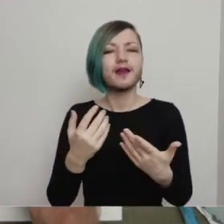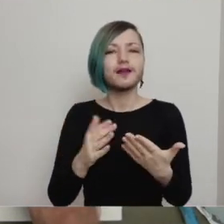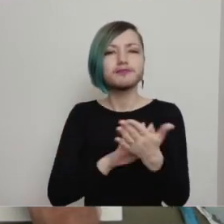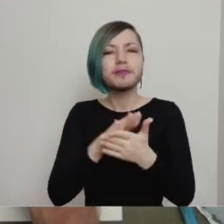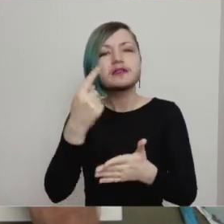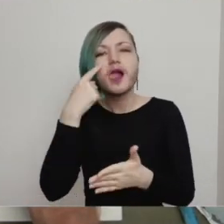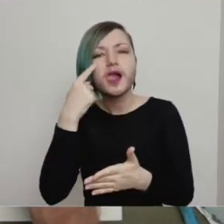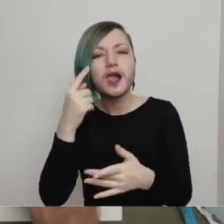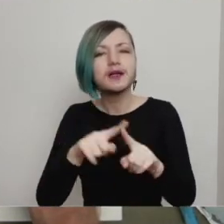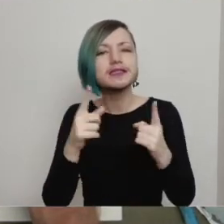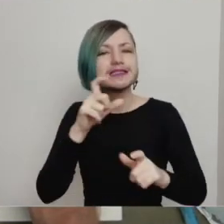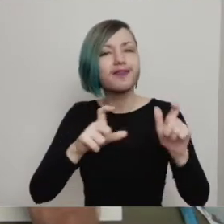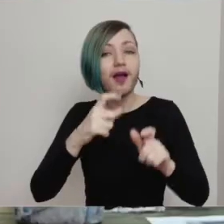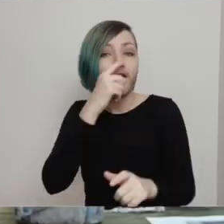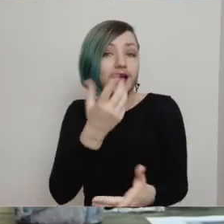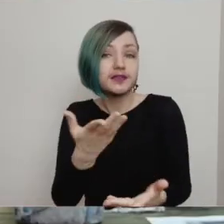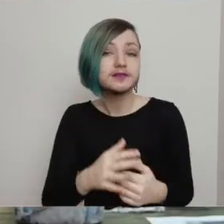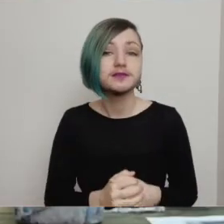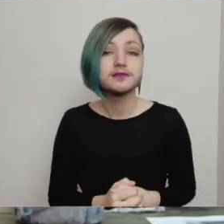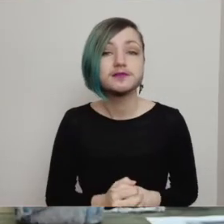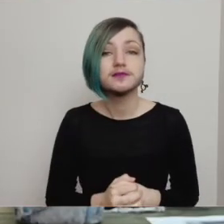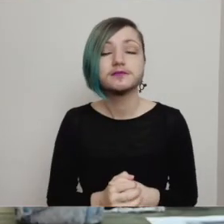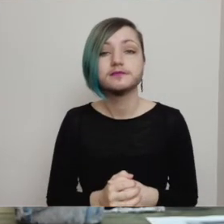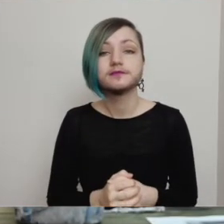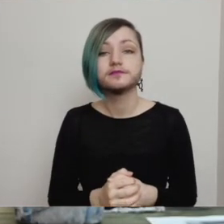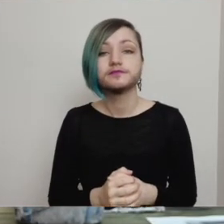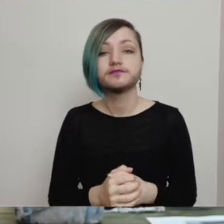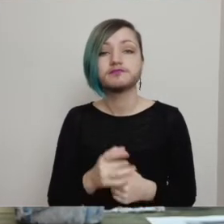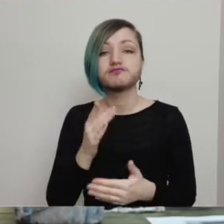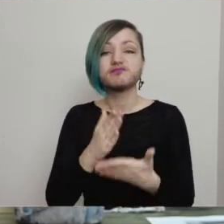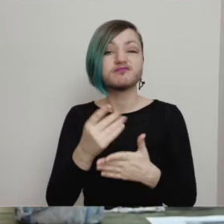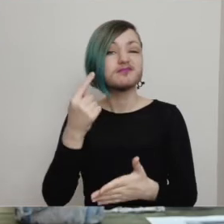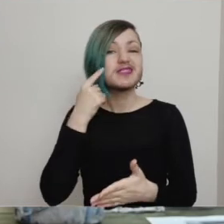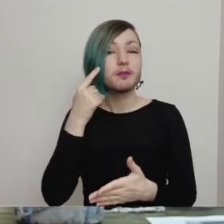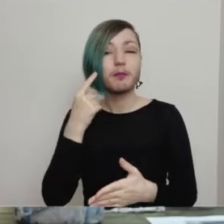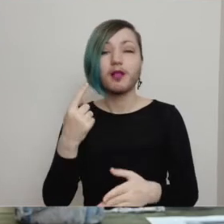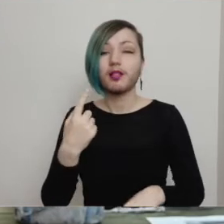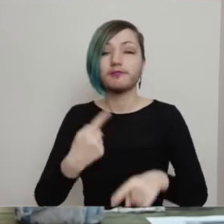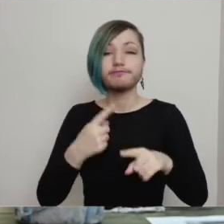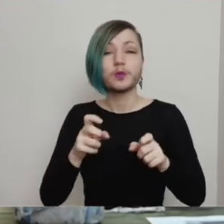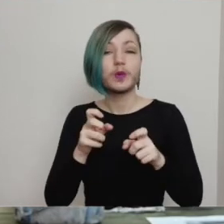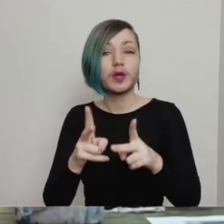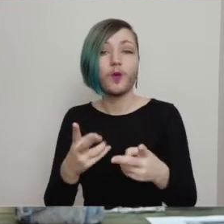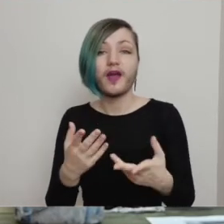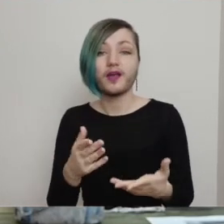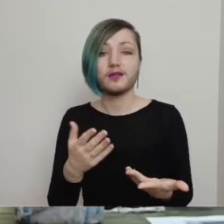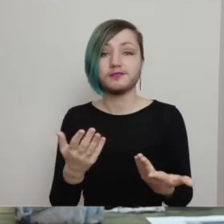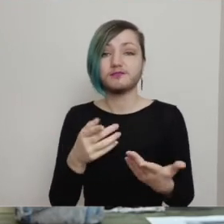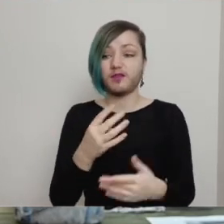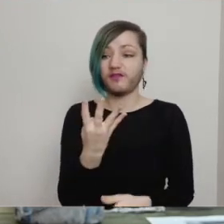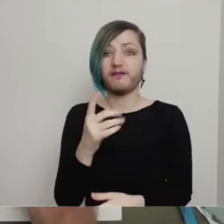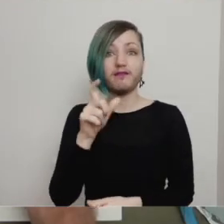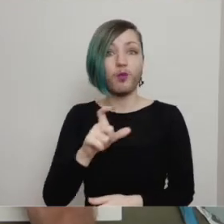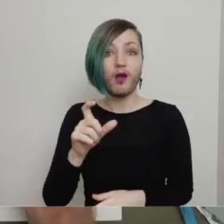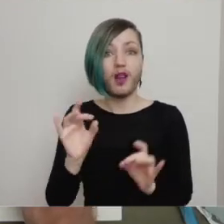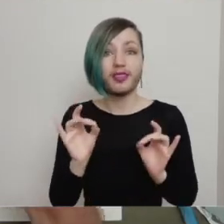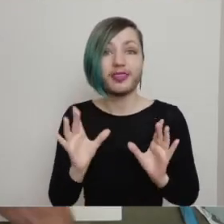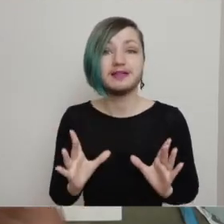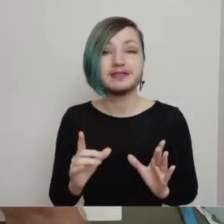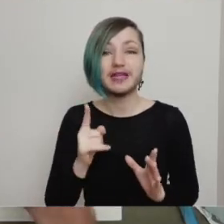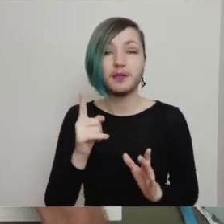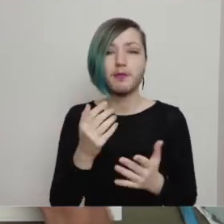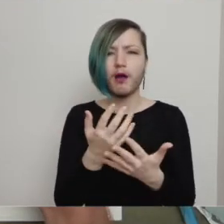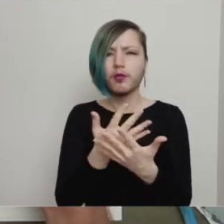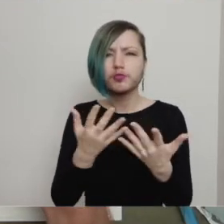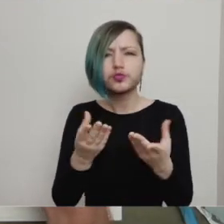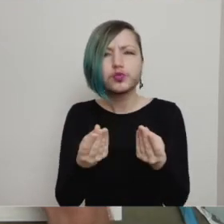try different colours out. I've shown you a really simple, quick way of doing it. We've literally just used 4 colours, but you've got a lot of kind of